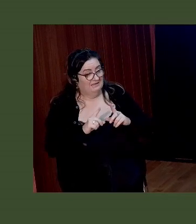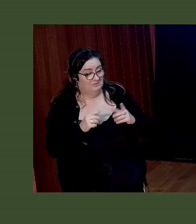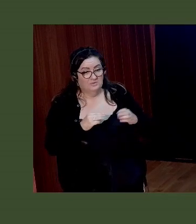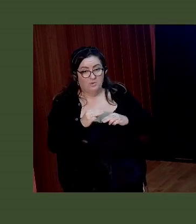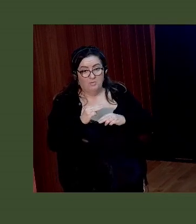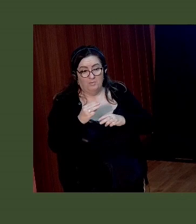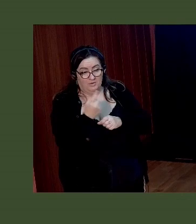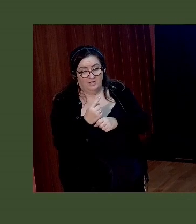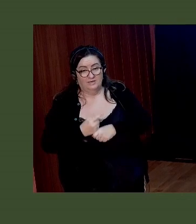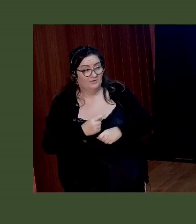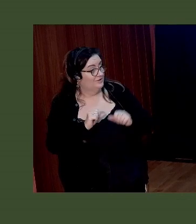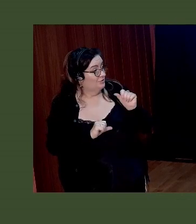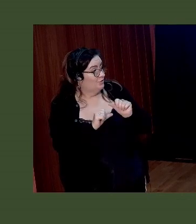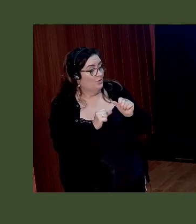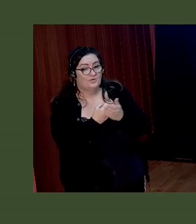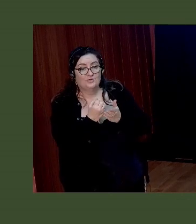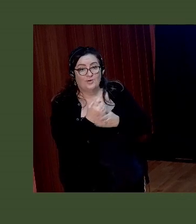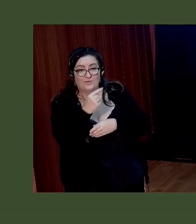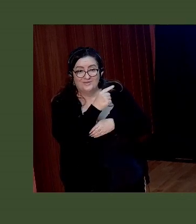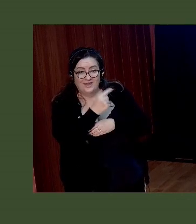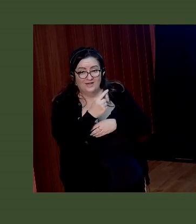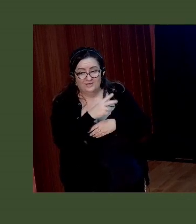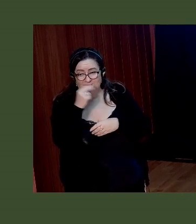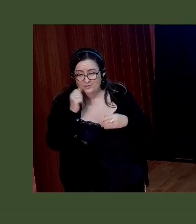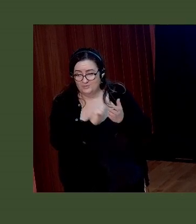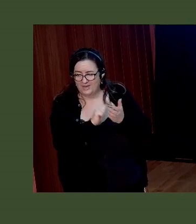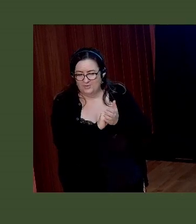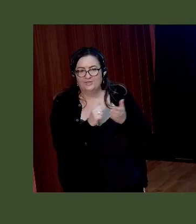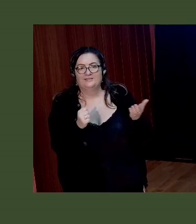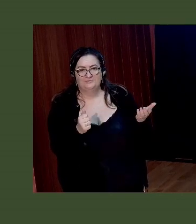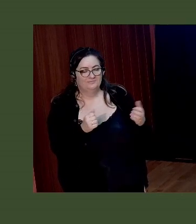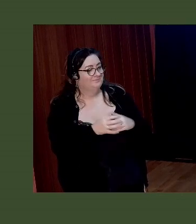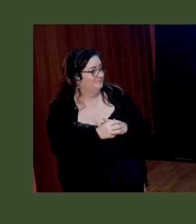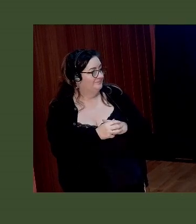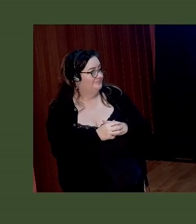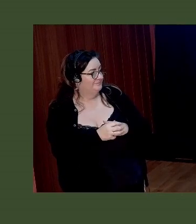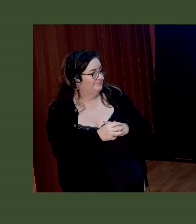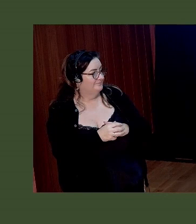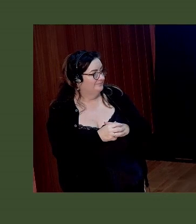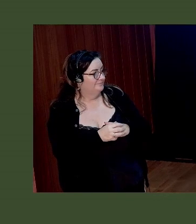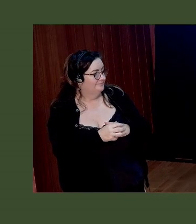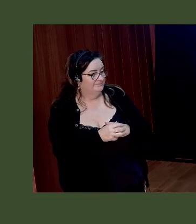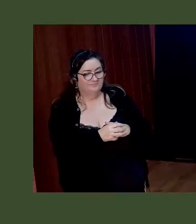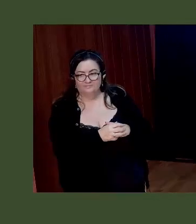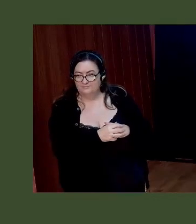being made available. For example, a new short story here by Padraig O'Connor in the newspaper on Sarah's thought.